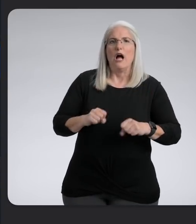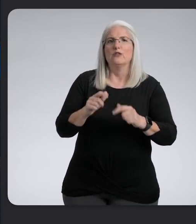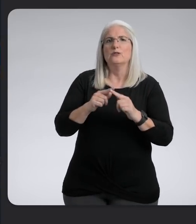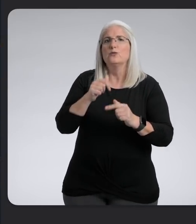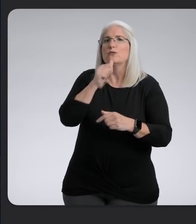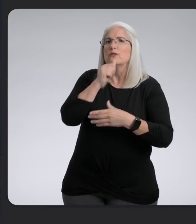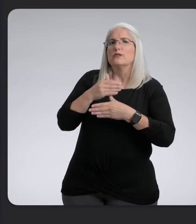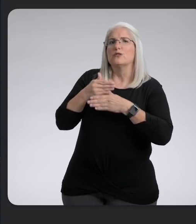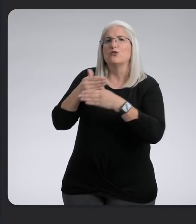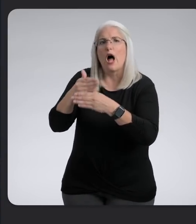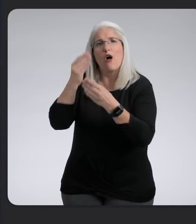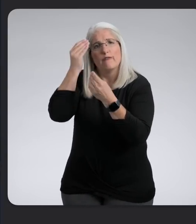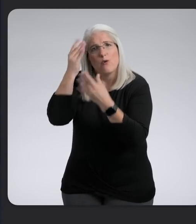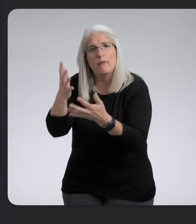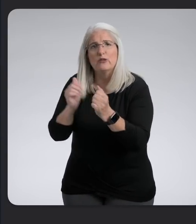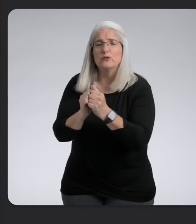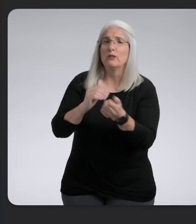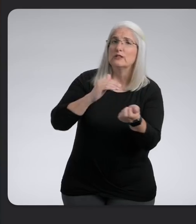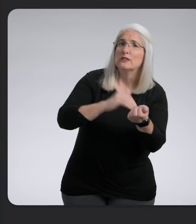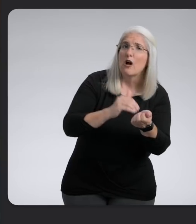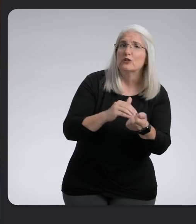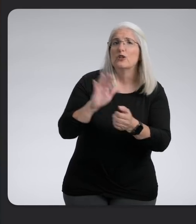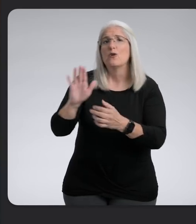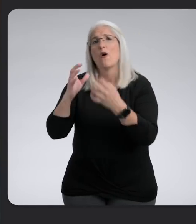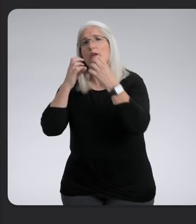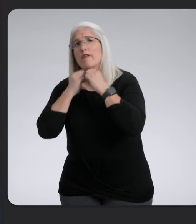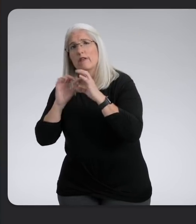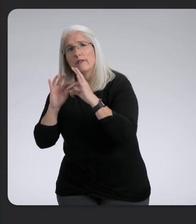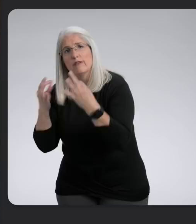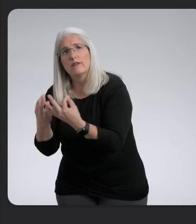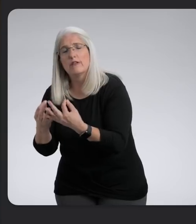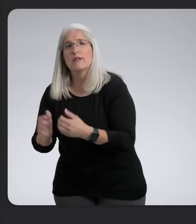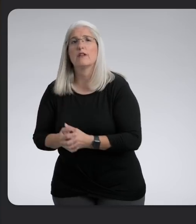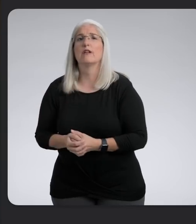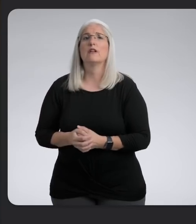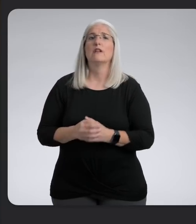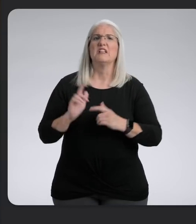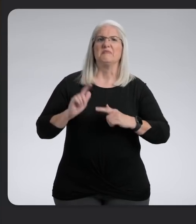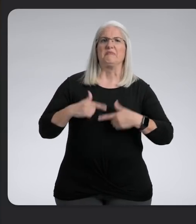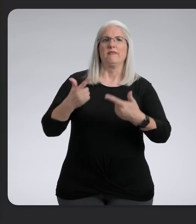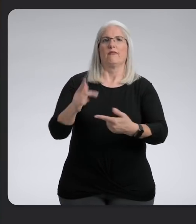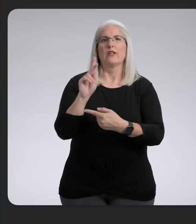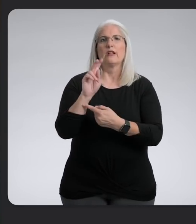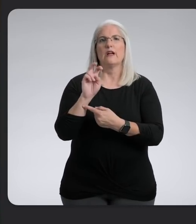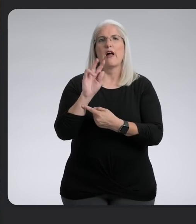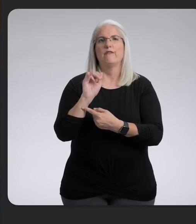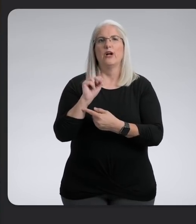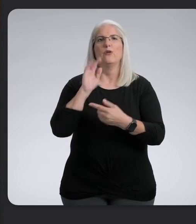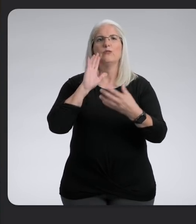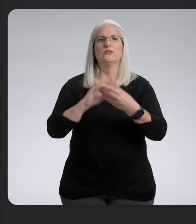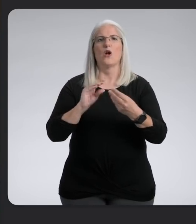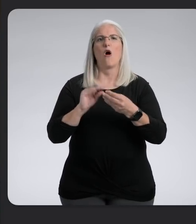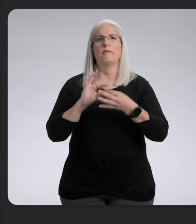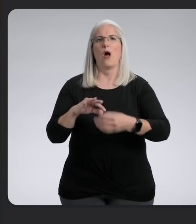with your doctors and loved ones. Now I'll hand it over to Kevin to talk about watchOS.